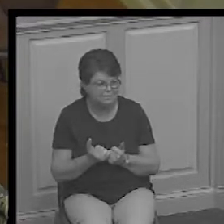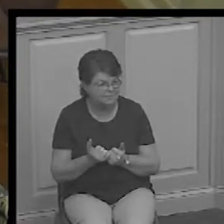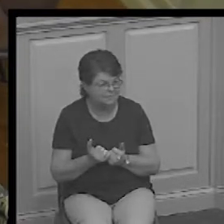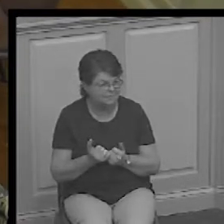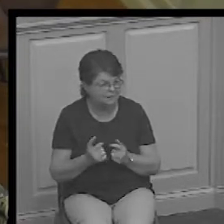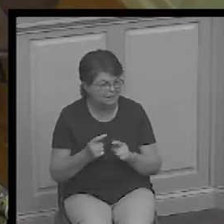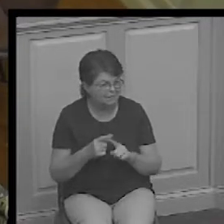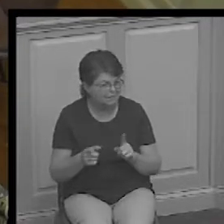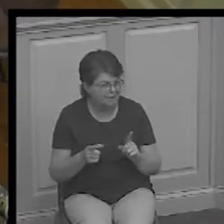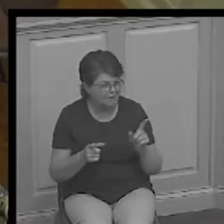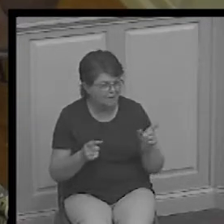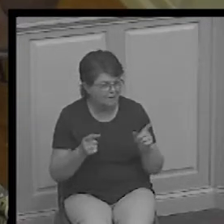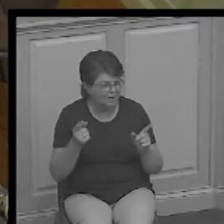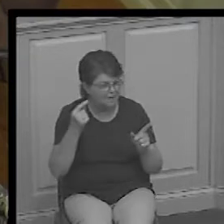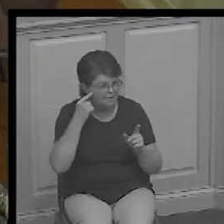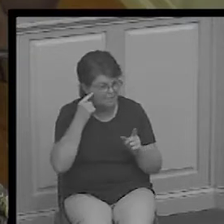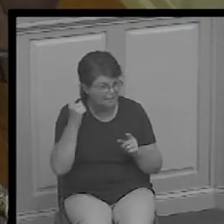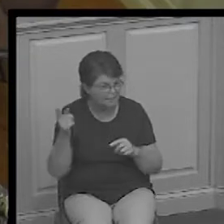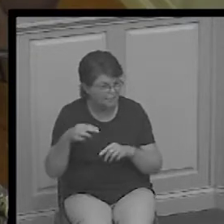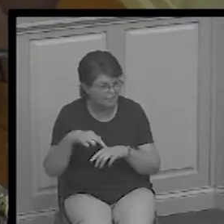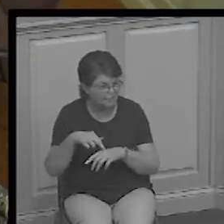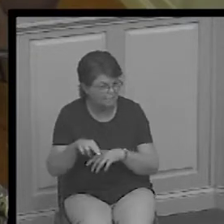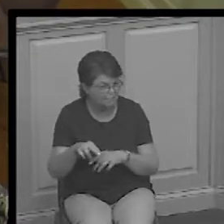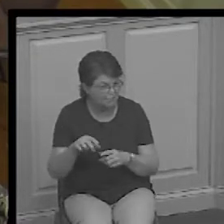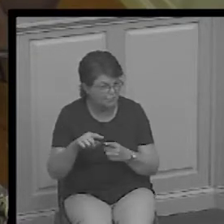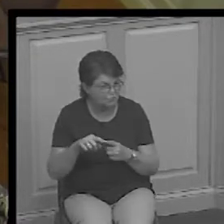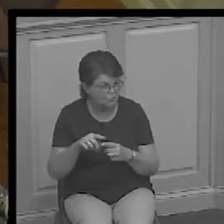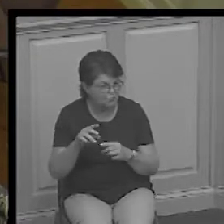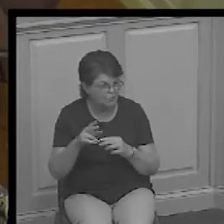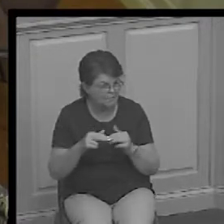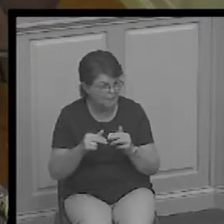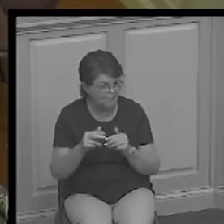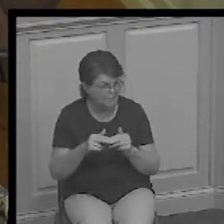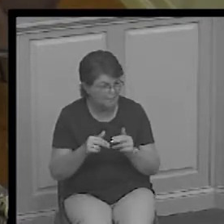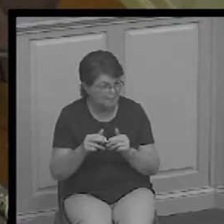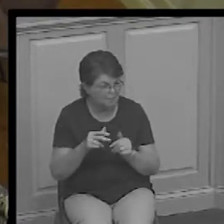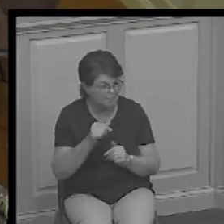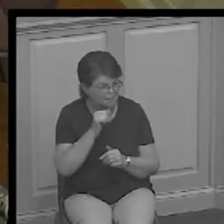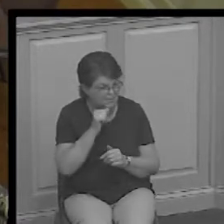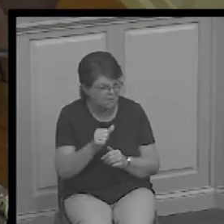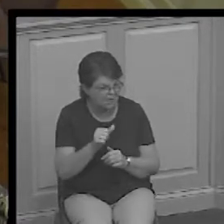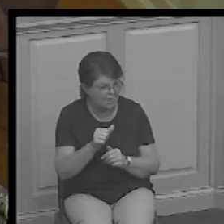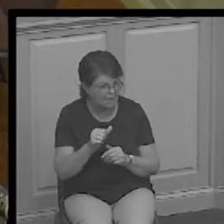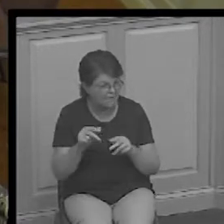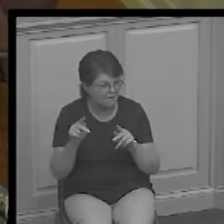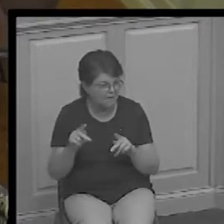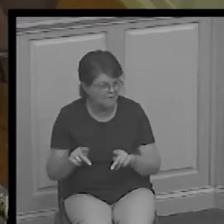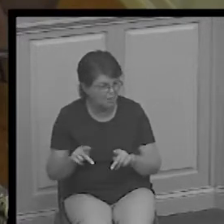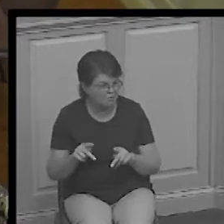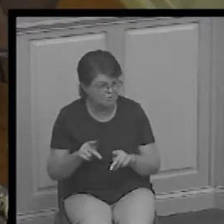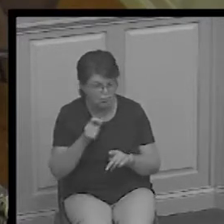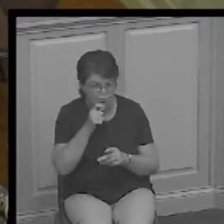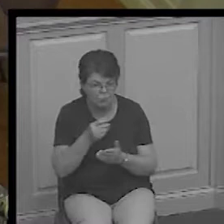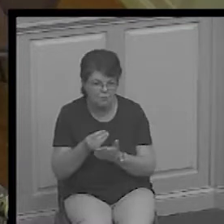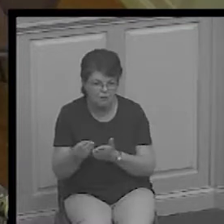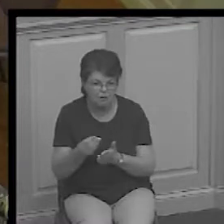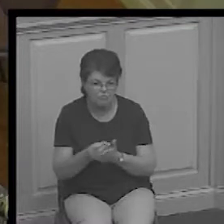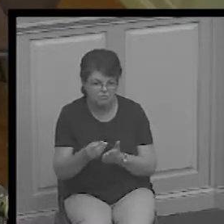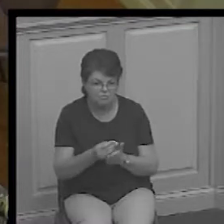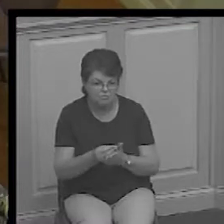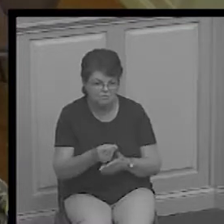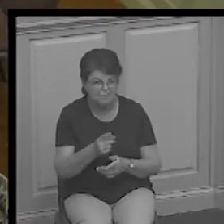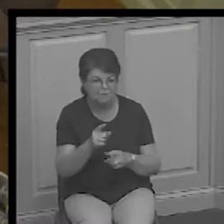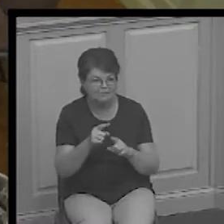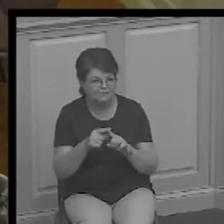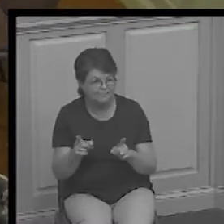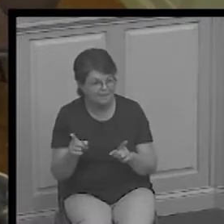But I think it refers to the building, Yeah. not the person who purchases Yeah, the. but